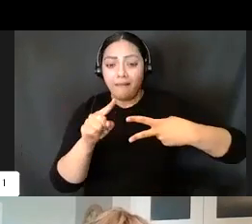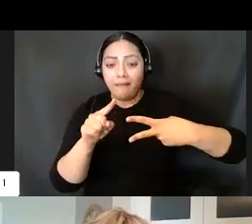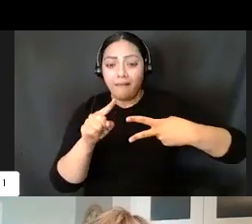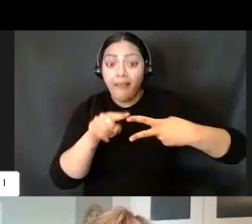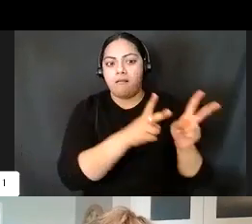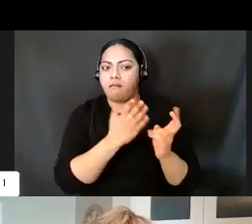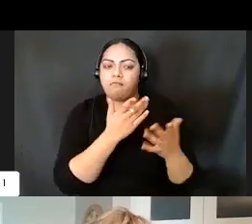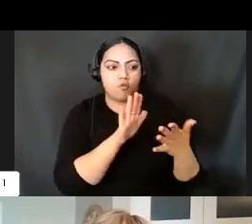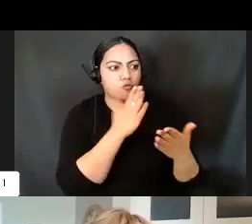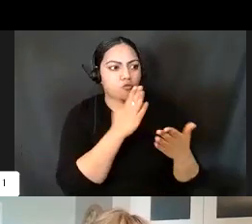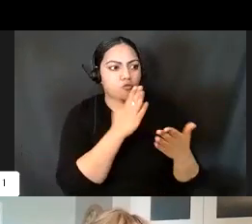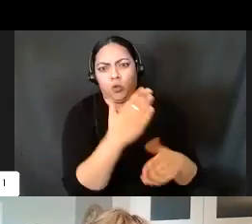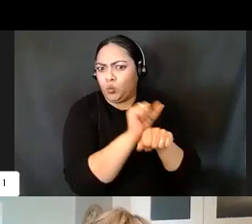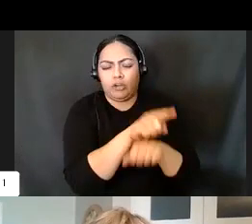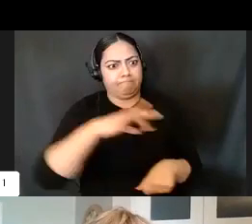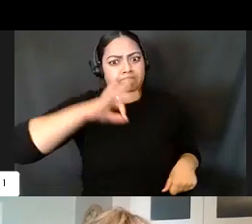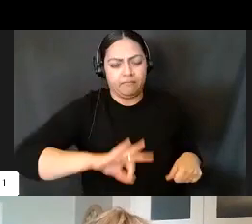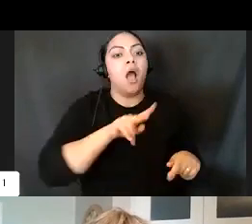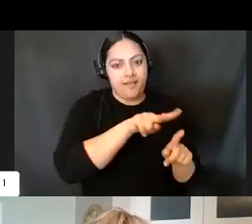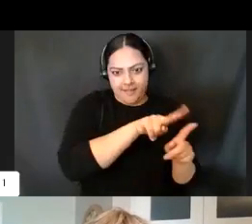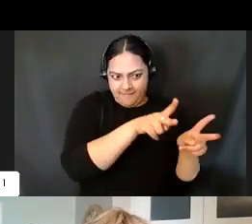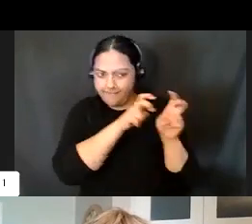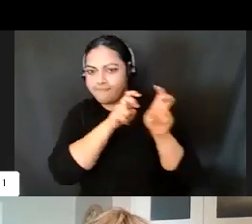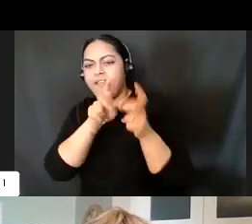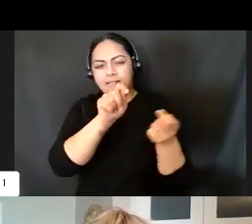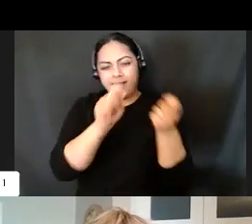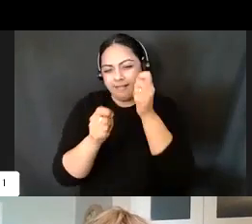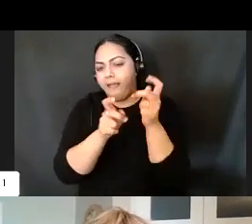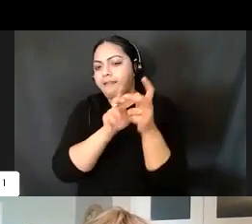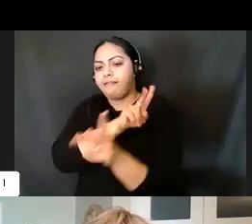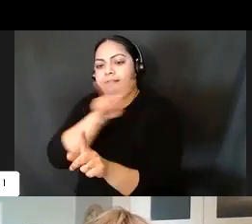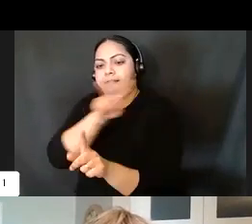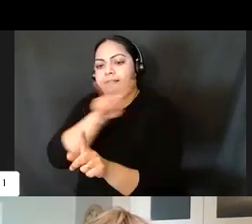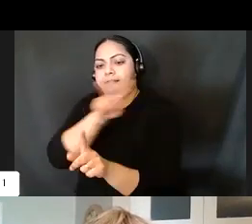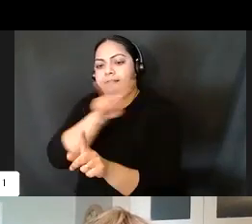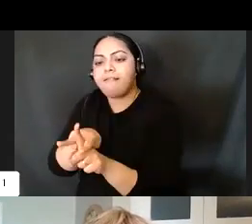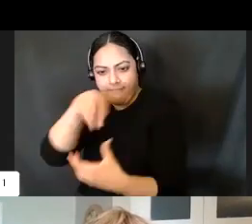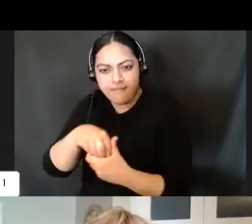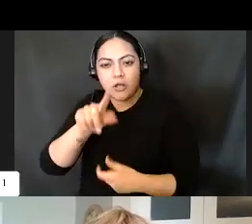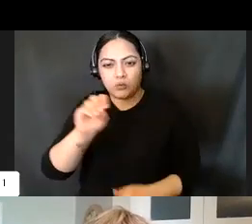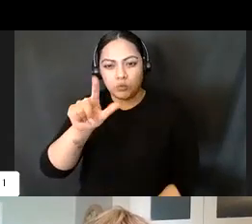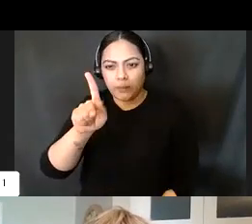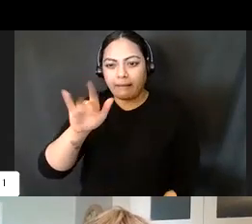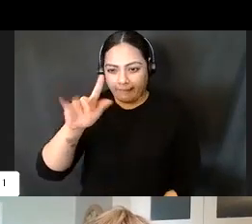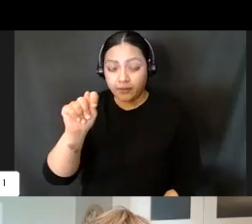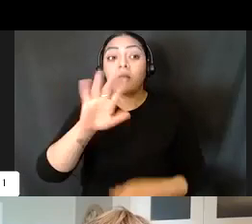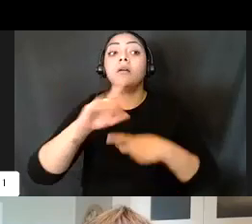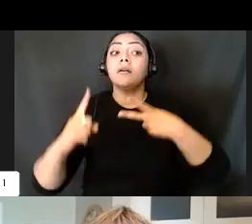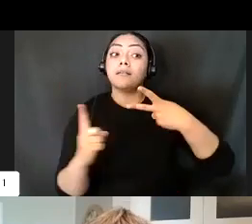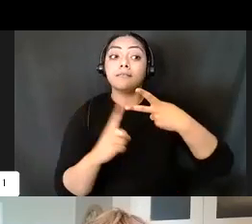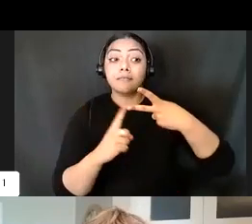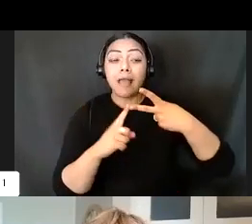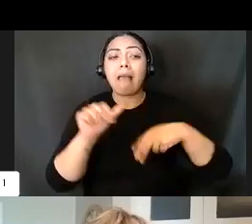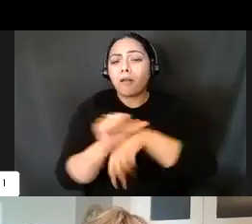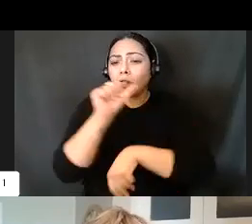toolkit. Because it's so useful. And then also the Alberta Elder Abuse Awareness Council has done